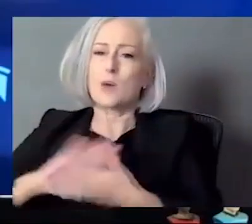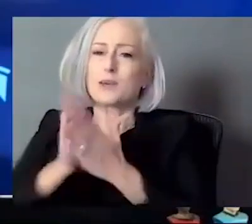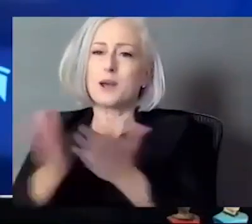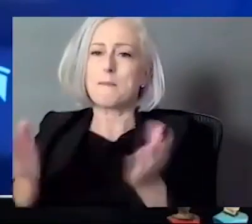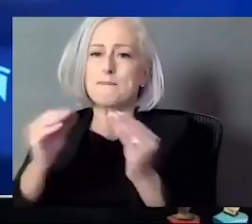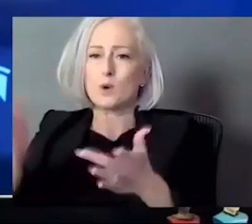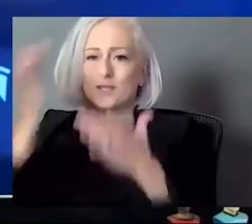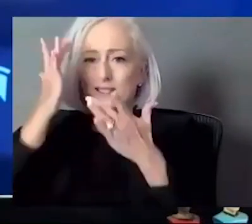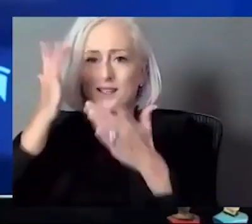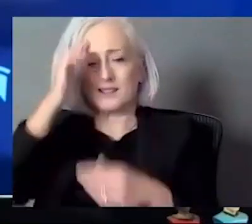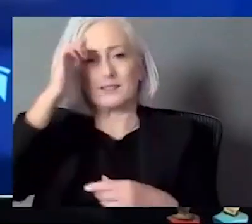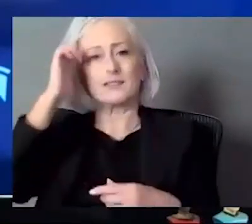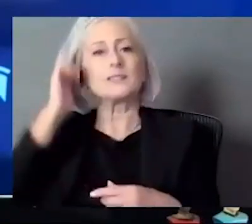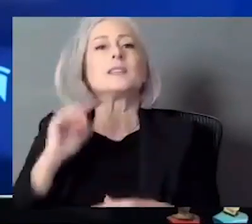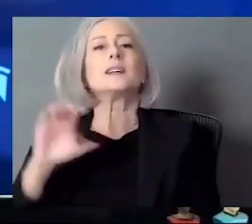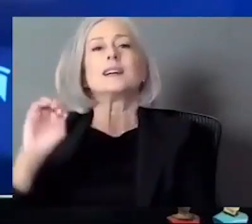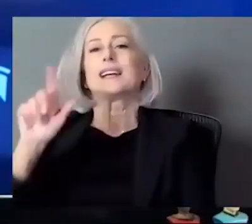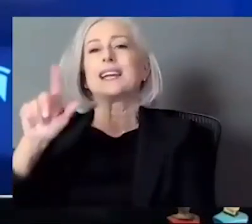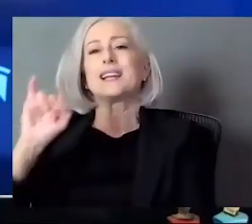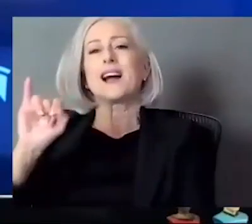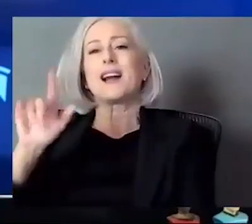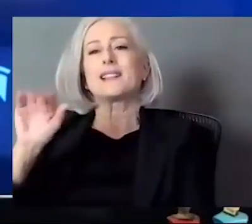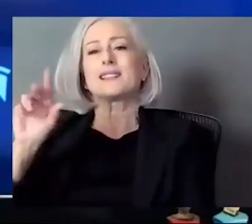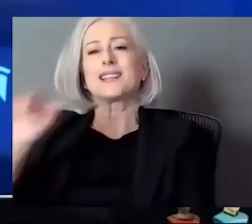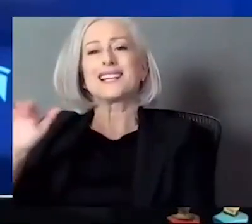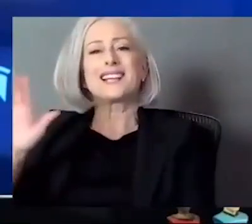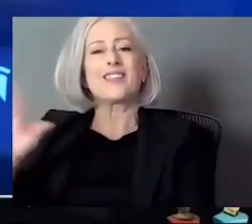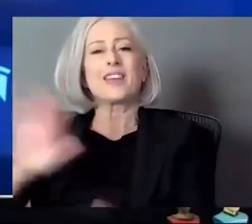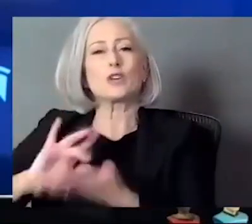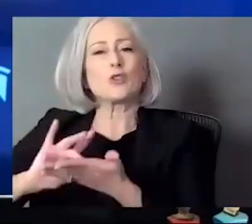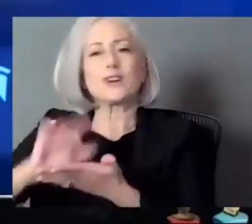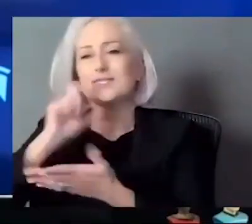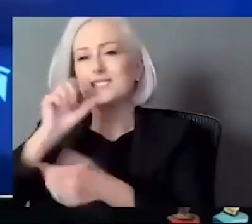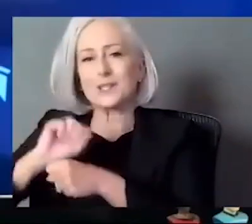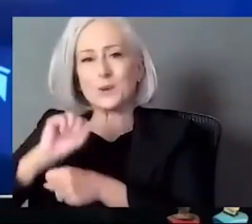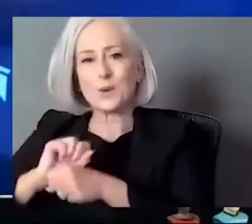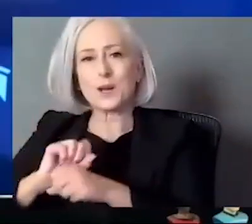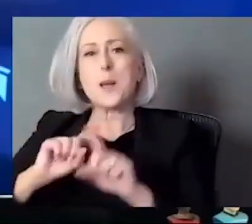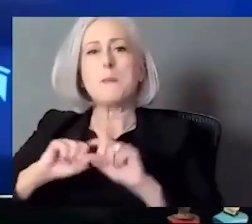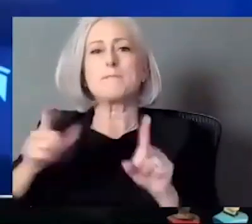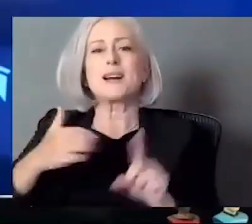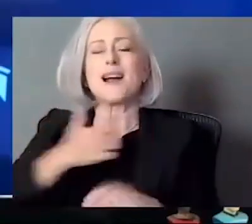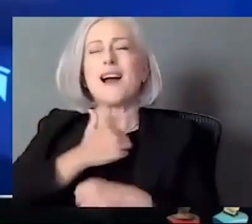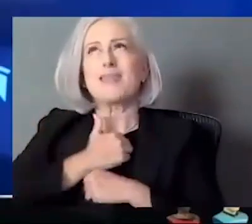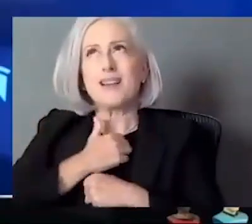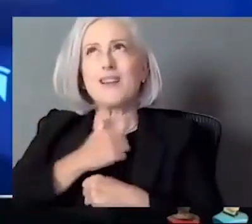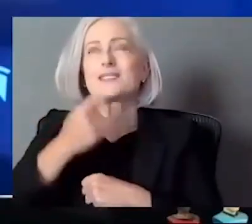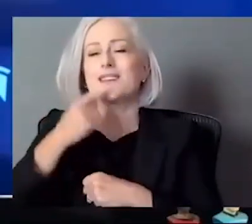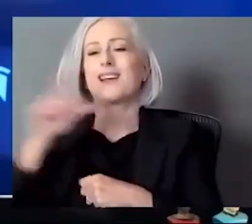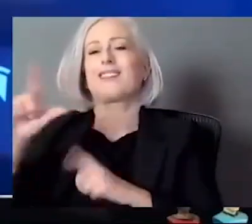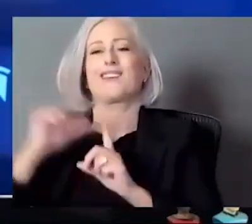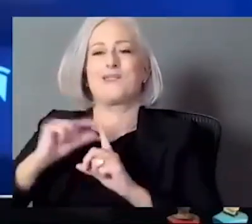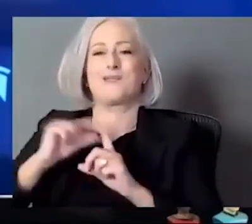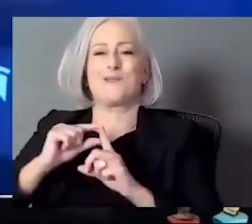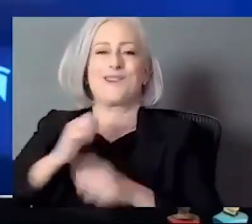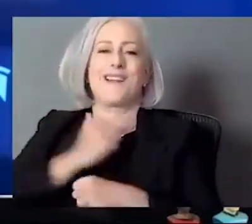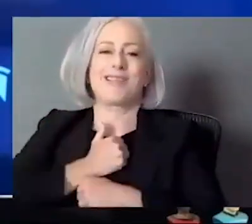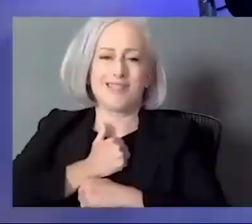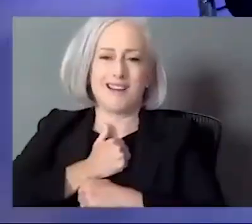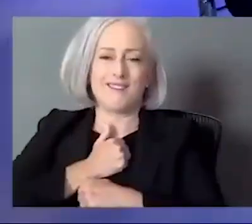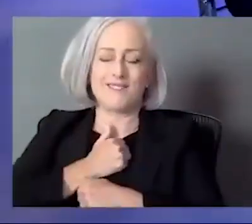Eli Lilly drug didn't work because I loved saying bam, lam, and that. That was just cool. Now, they still do have a product.